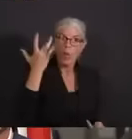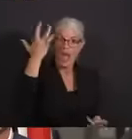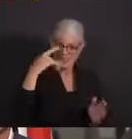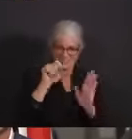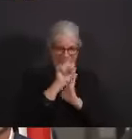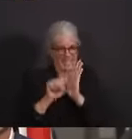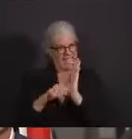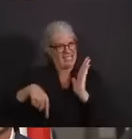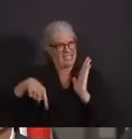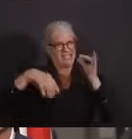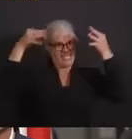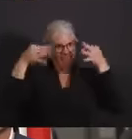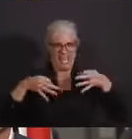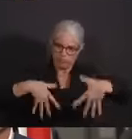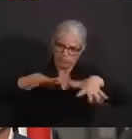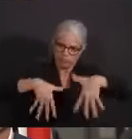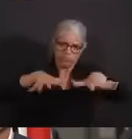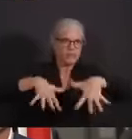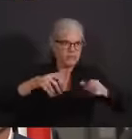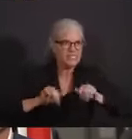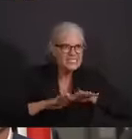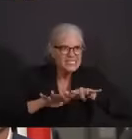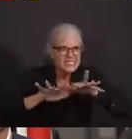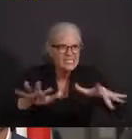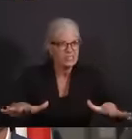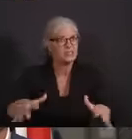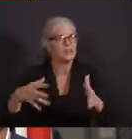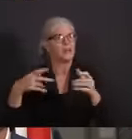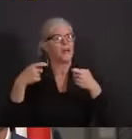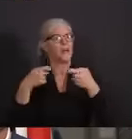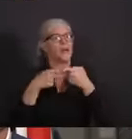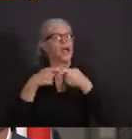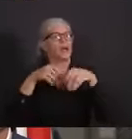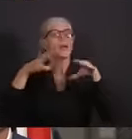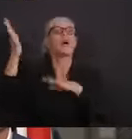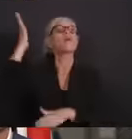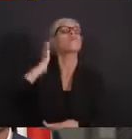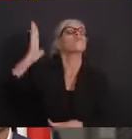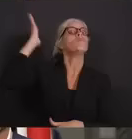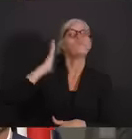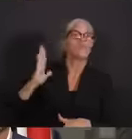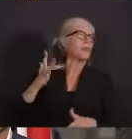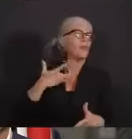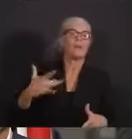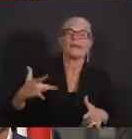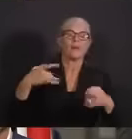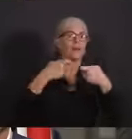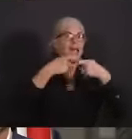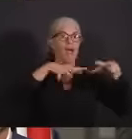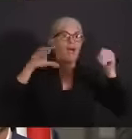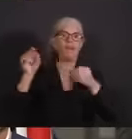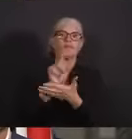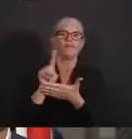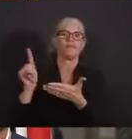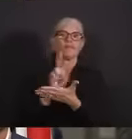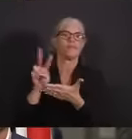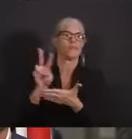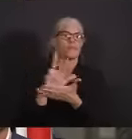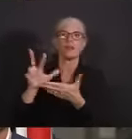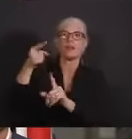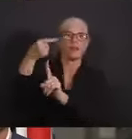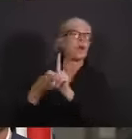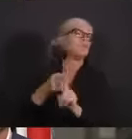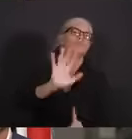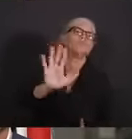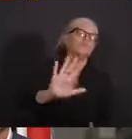pays for itself. If you have power out, the standard used to be people be out of power for 3 weeks or 4 weeks. That is not, I think